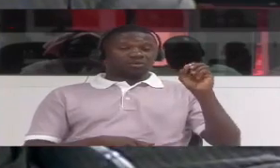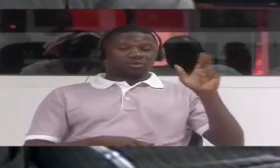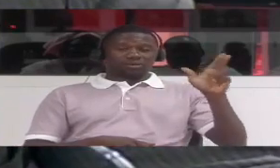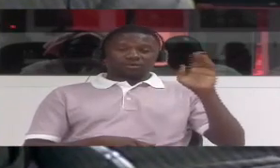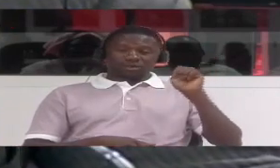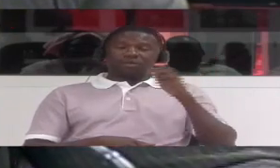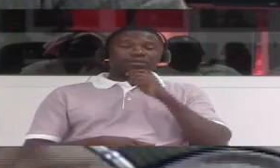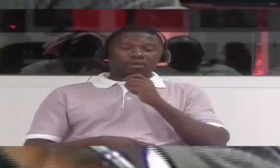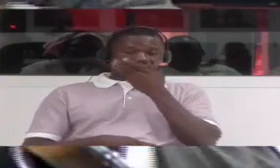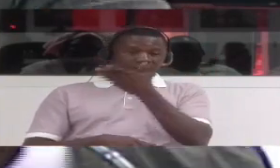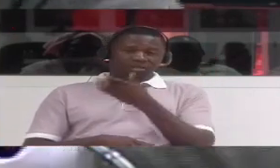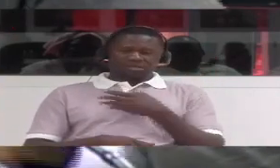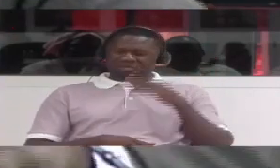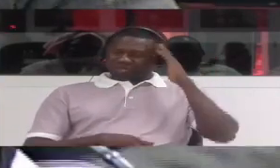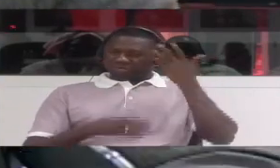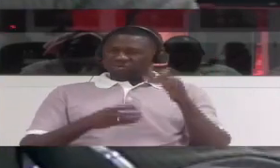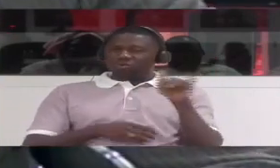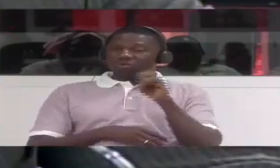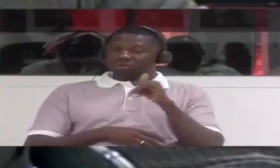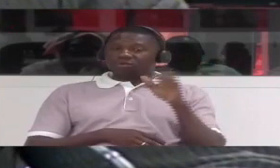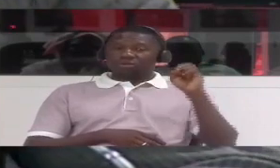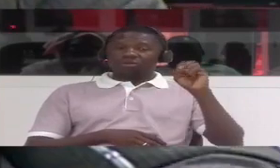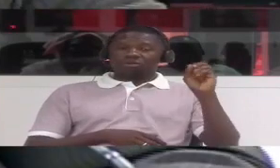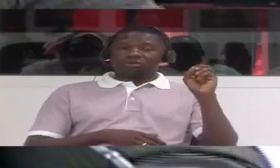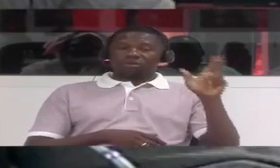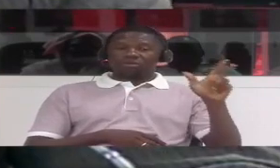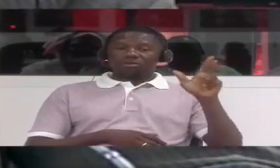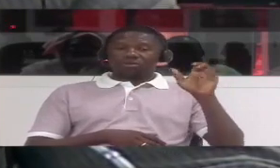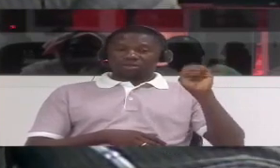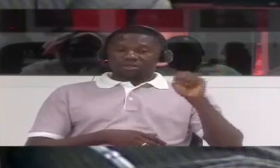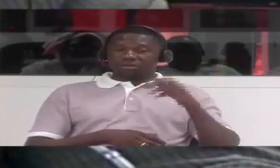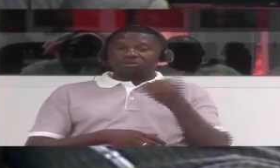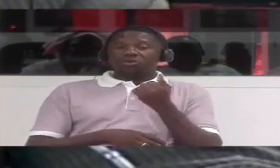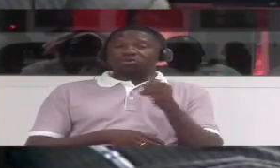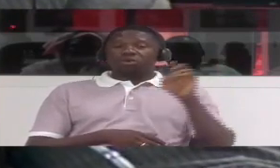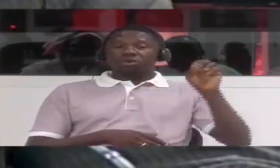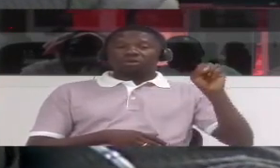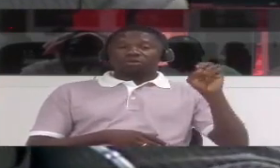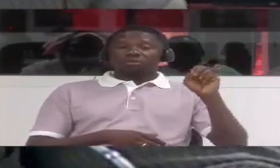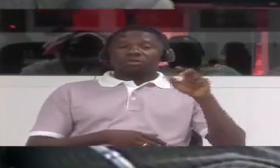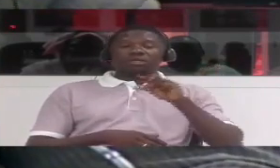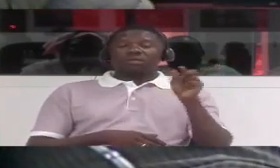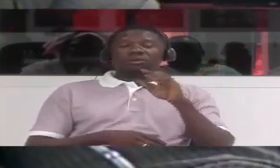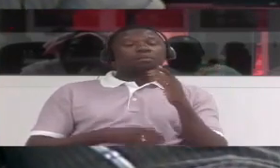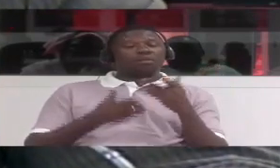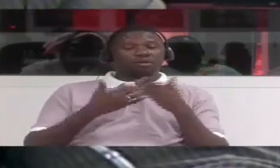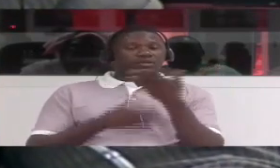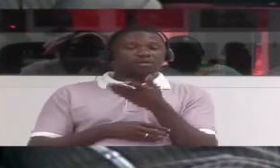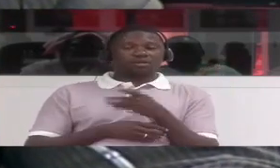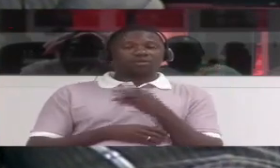don't know which of the cells, but there's this fair-colored one who was, in fact, the one giving us food at the time. So it was to him that we were